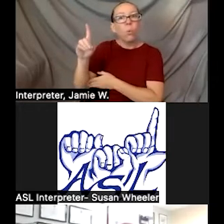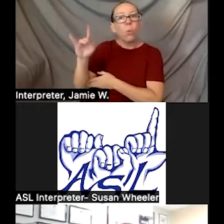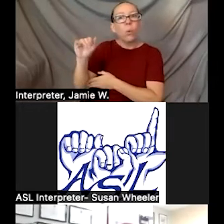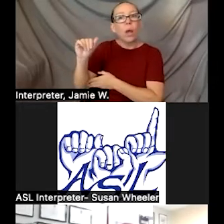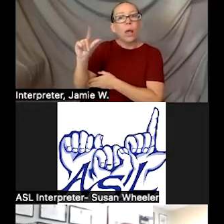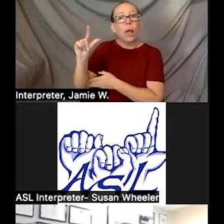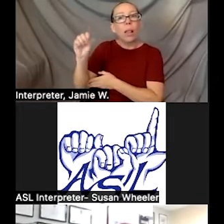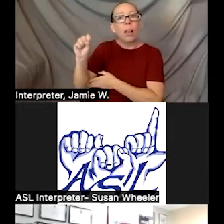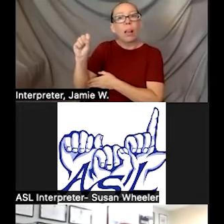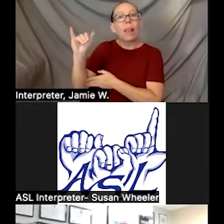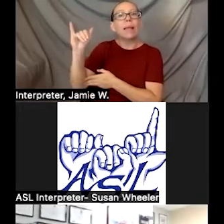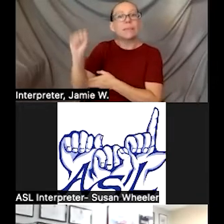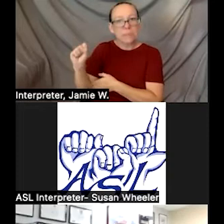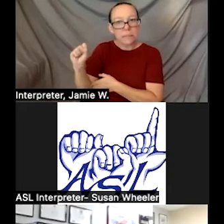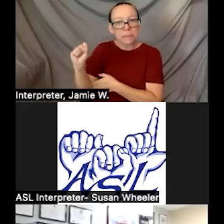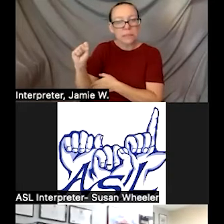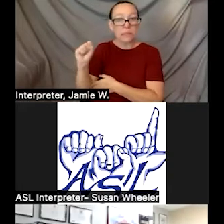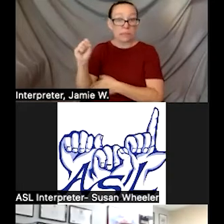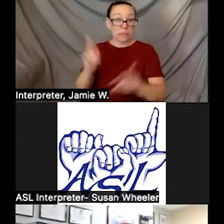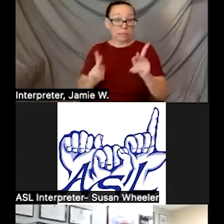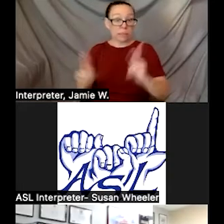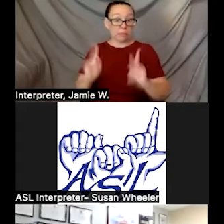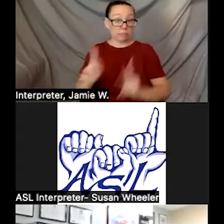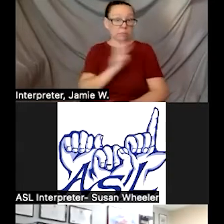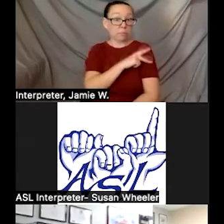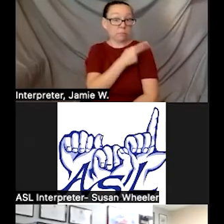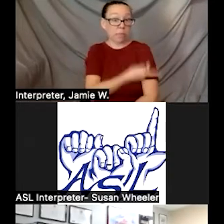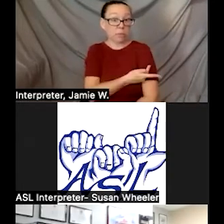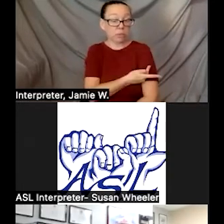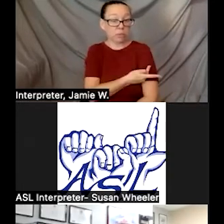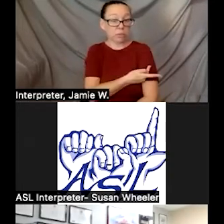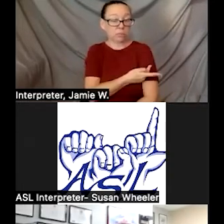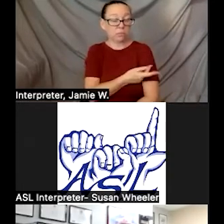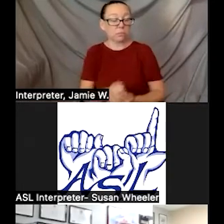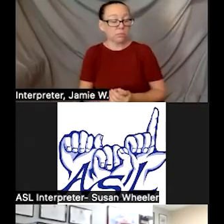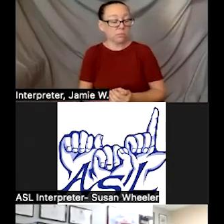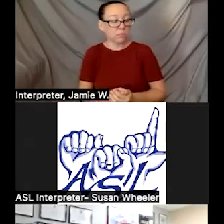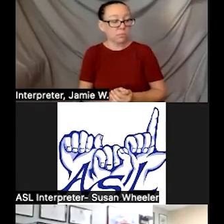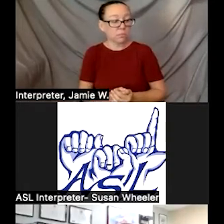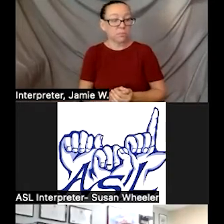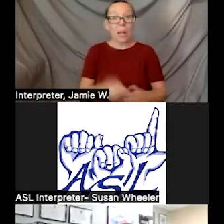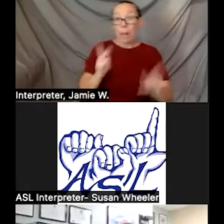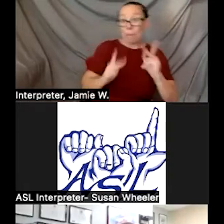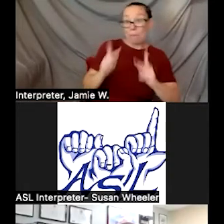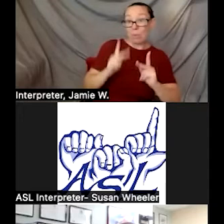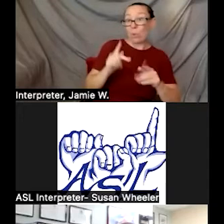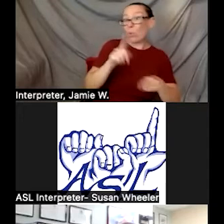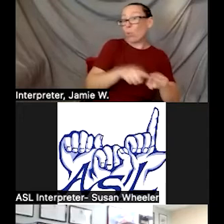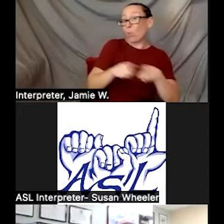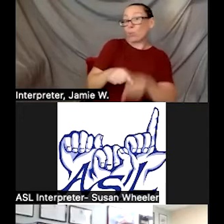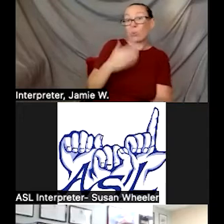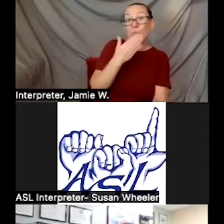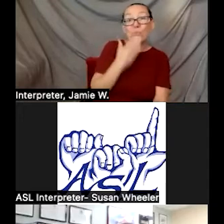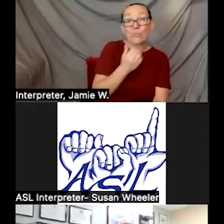who are dependent on dialysis, including, we'll talk about a little bit, people who are diabetic and